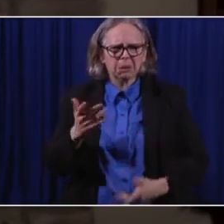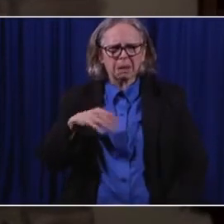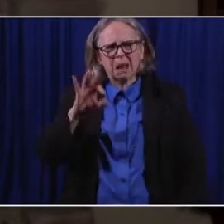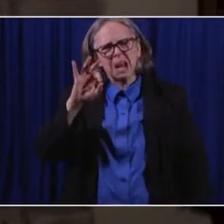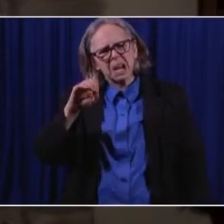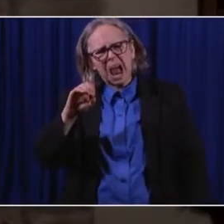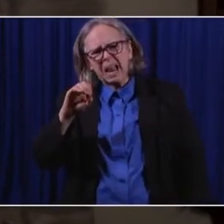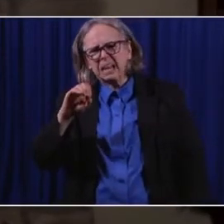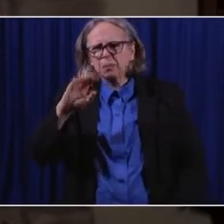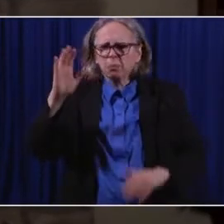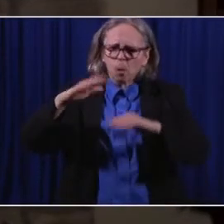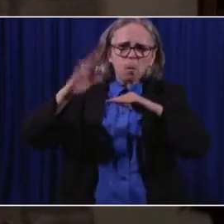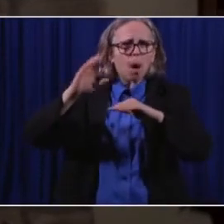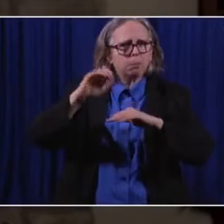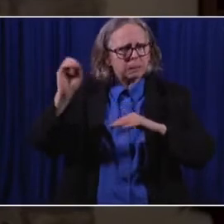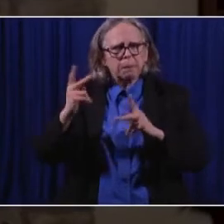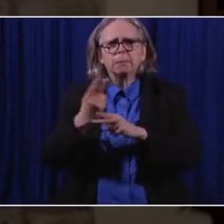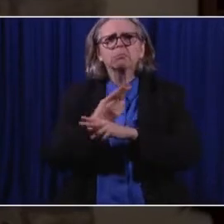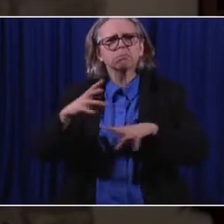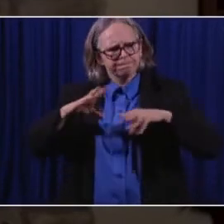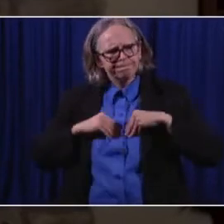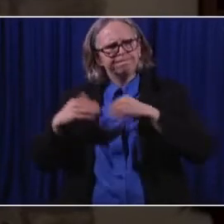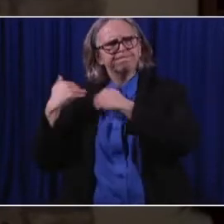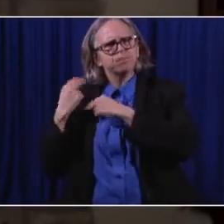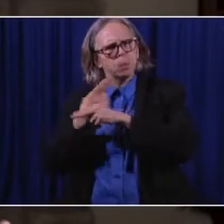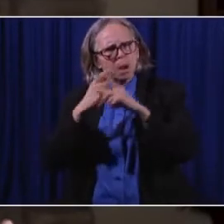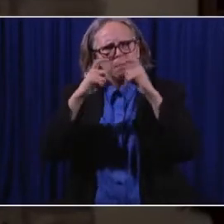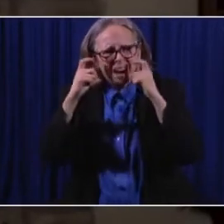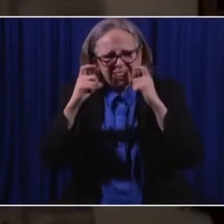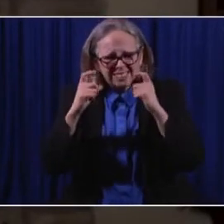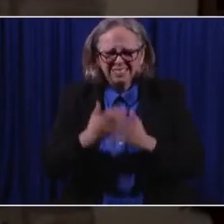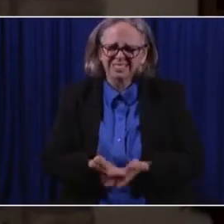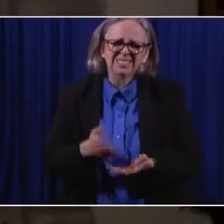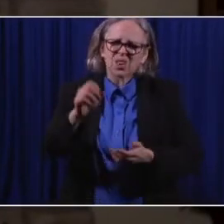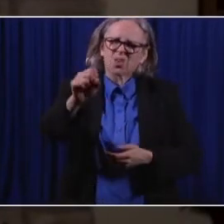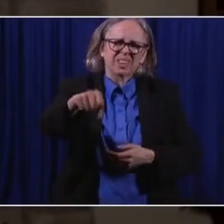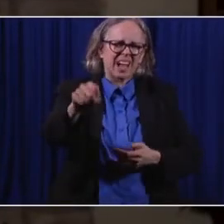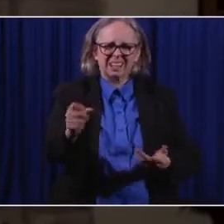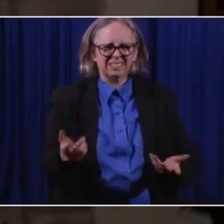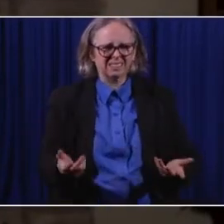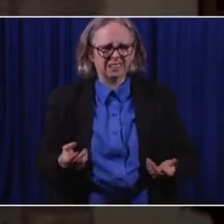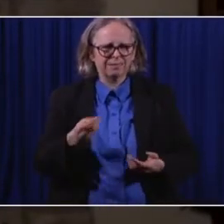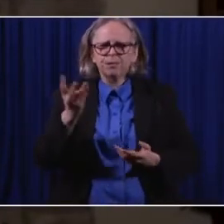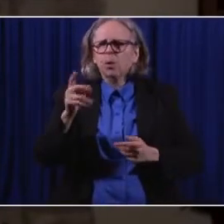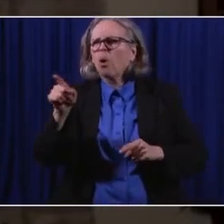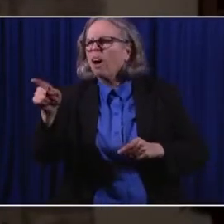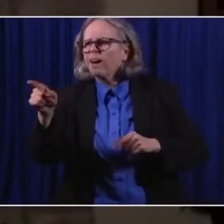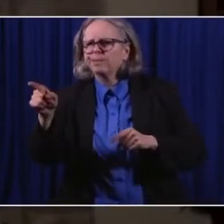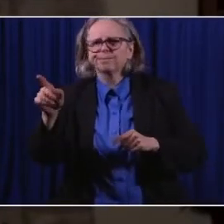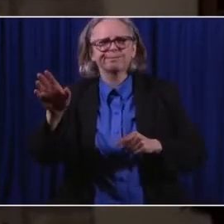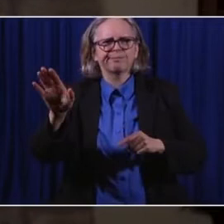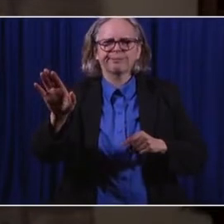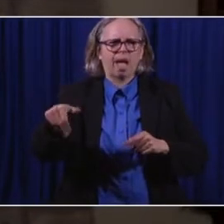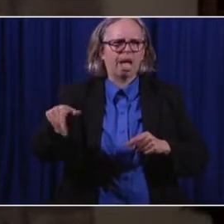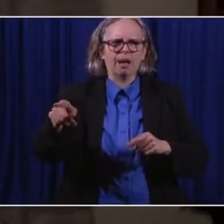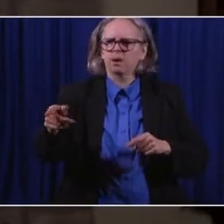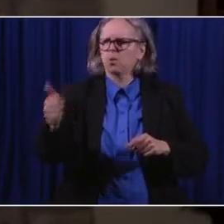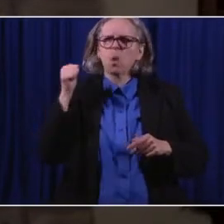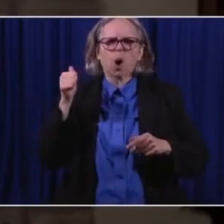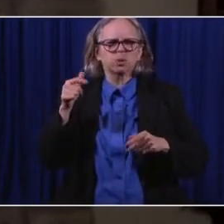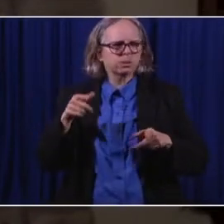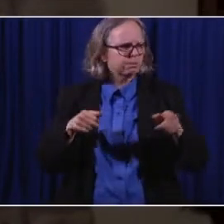Percent. Look, there's a few outliers. I mean, you get outliers once in a while, but very happy